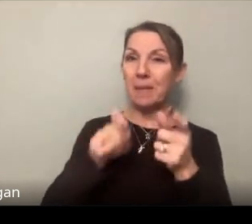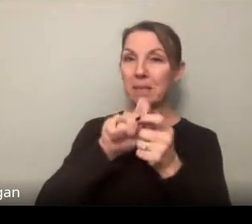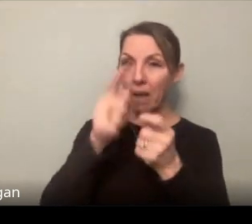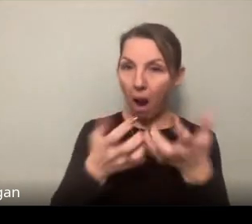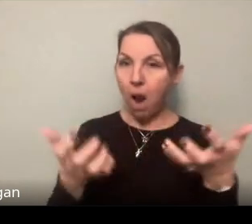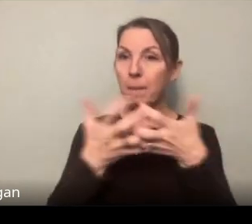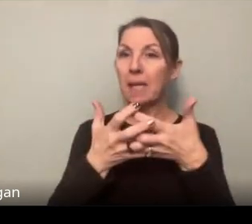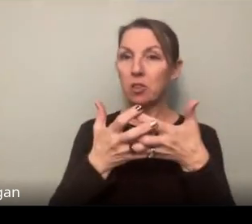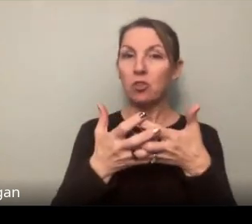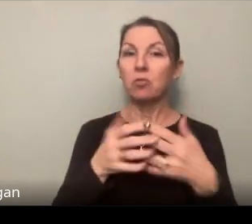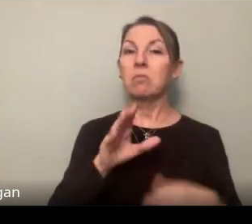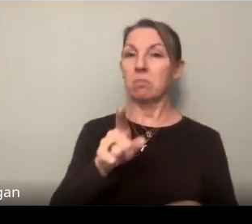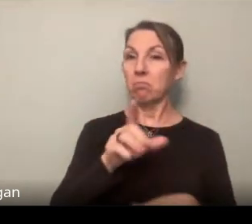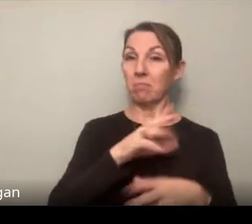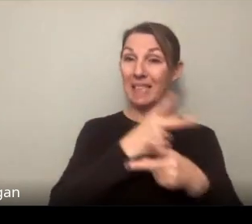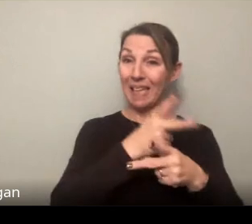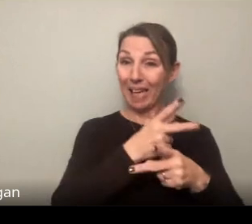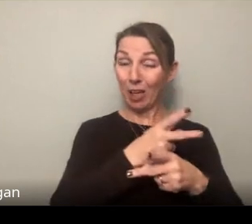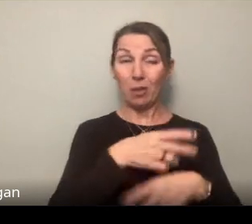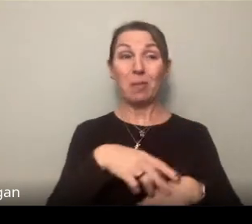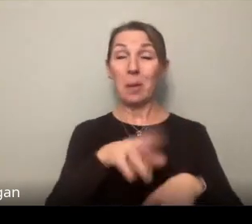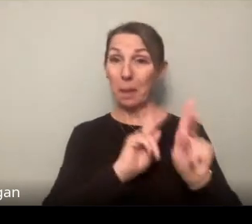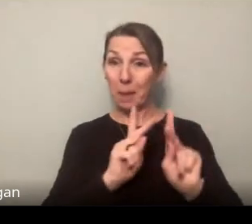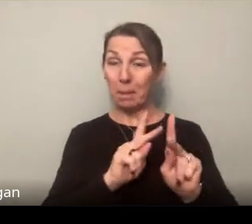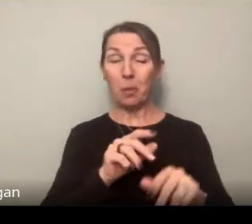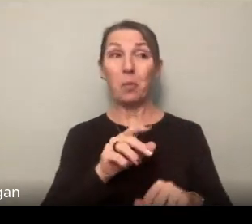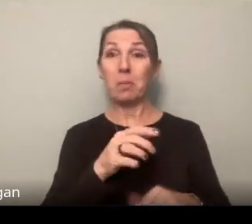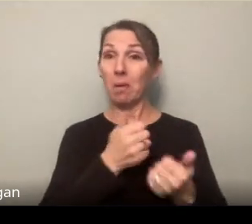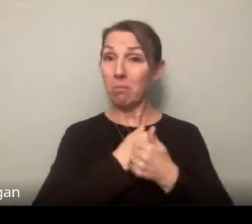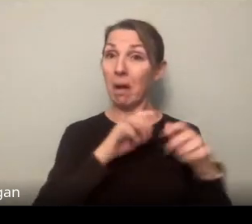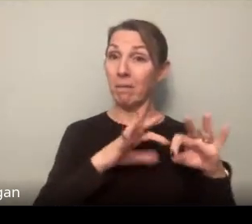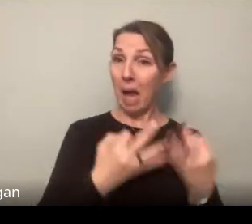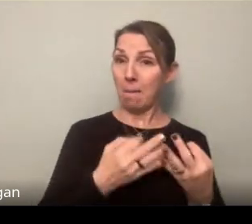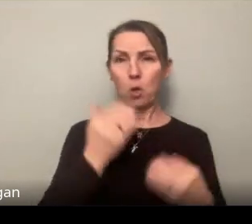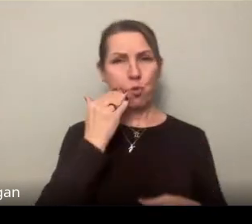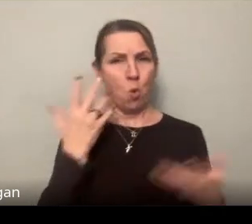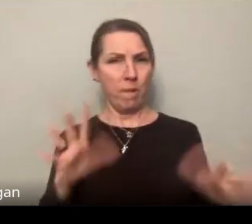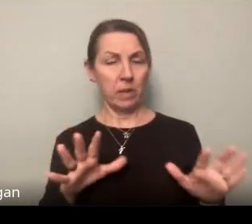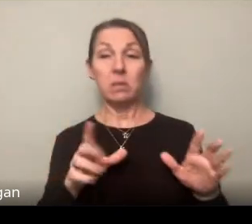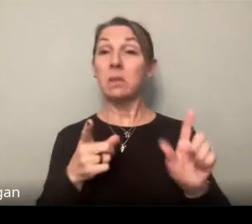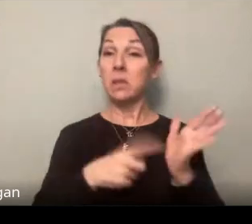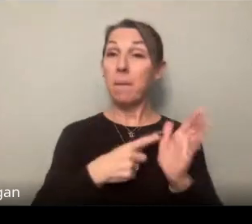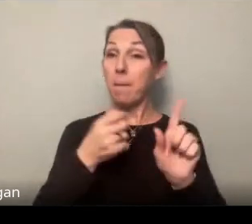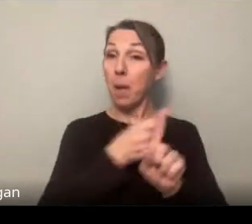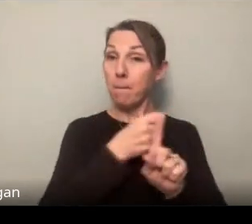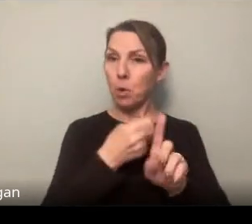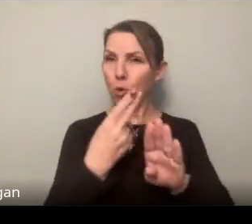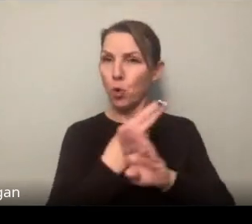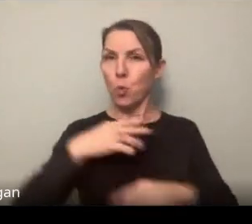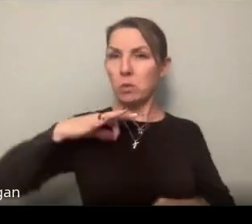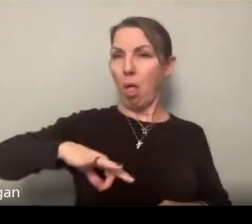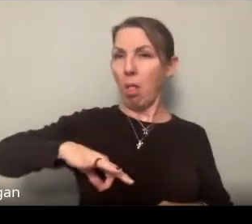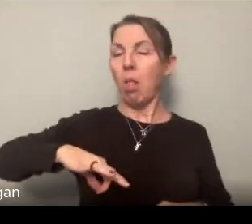Right. And their caretakers and their loved ones know that. And so sometimes their abusers use that as